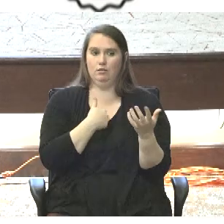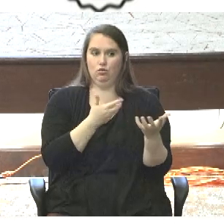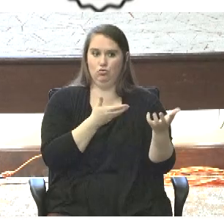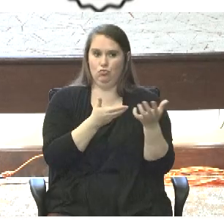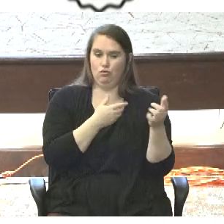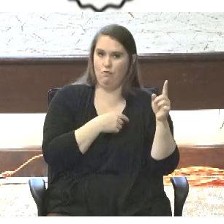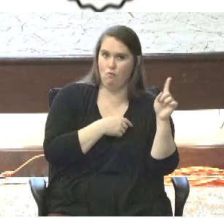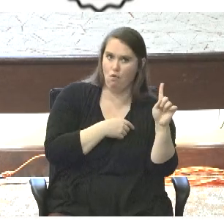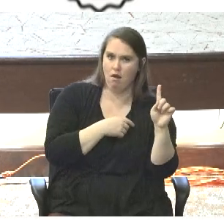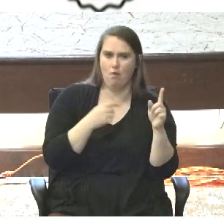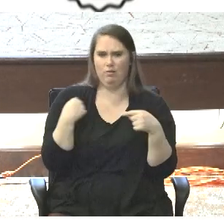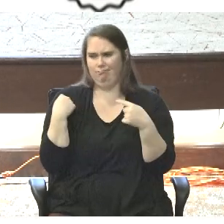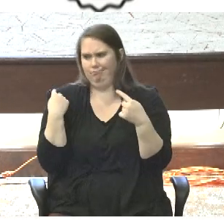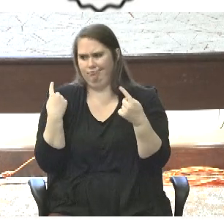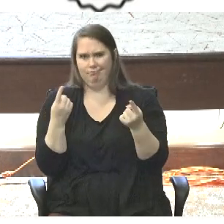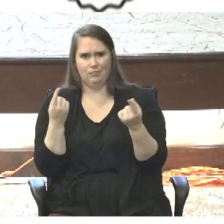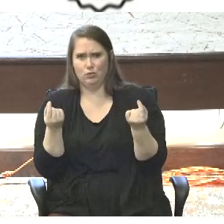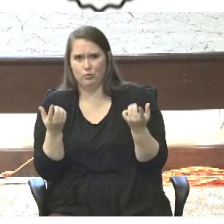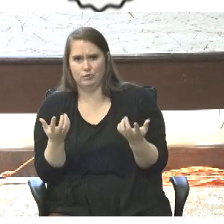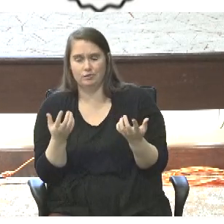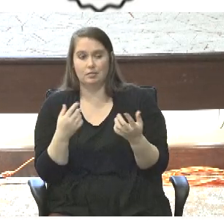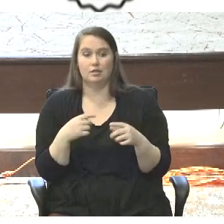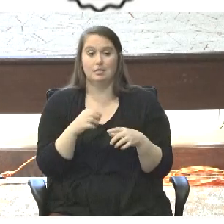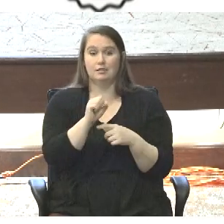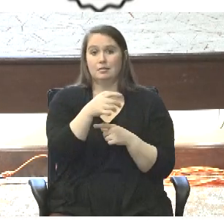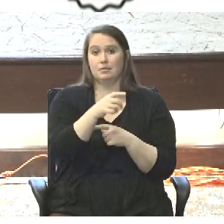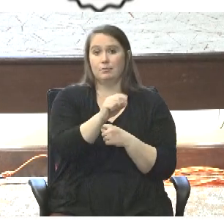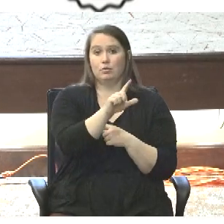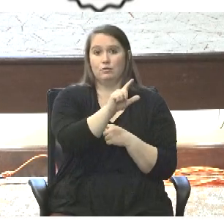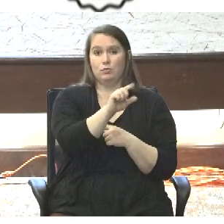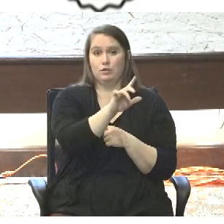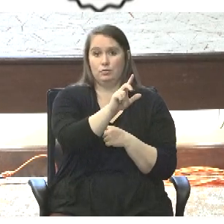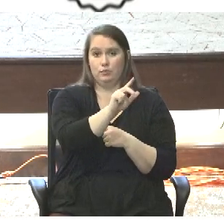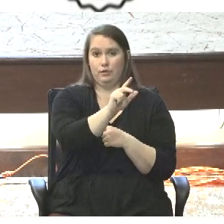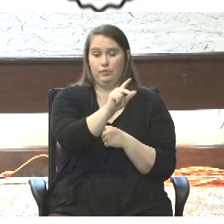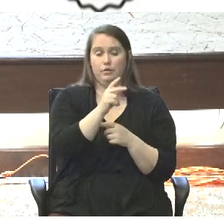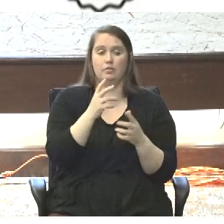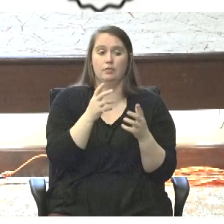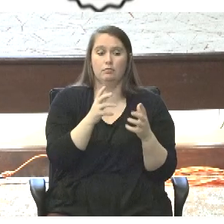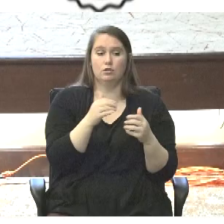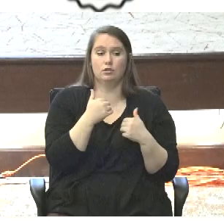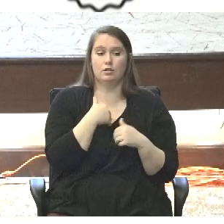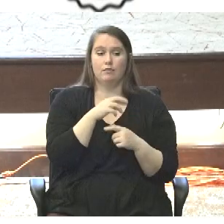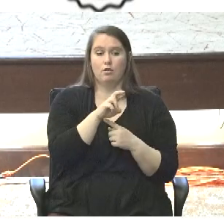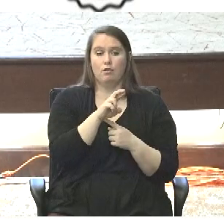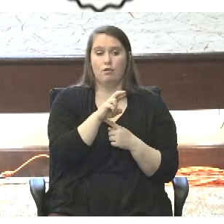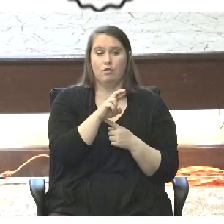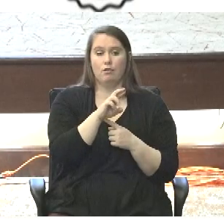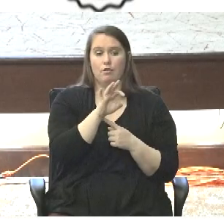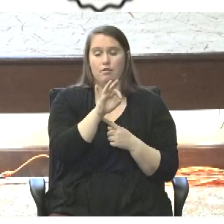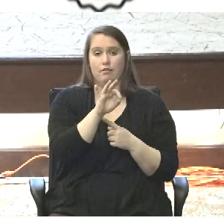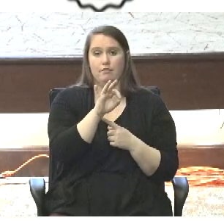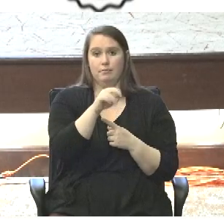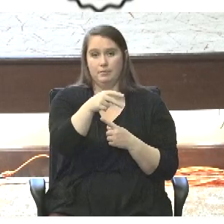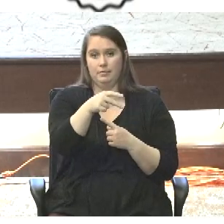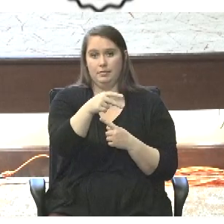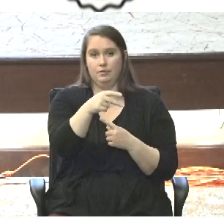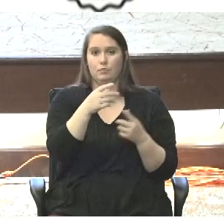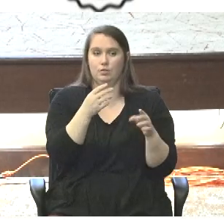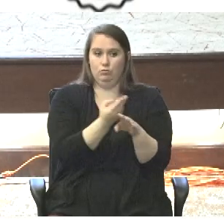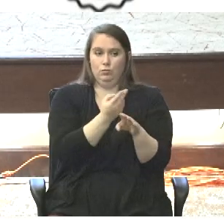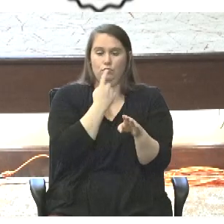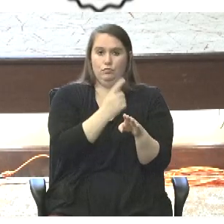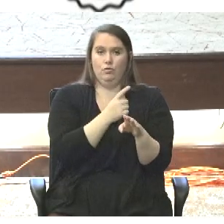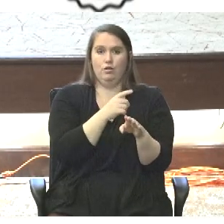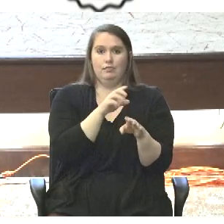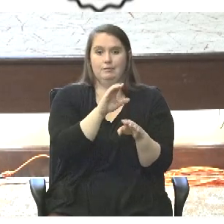we have been. So in September 2023, Madden won the RFP for working with the